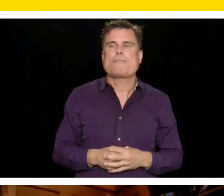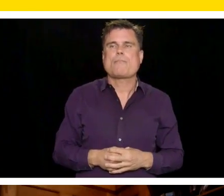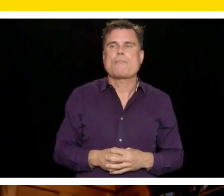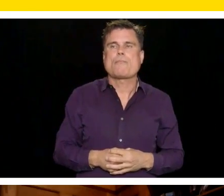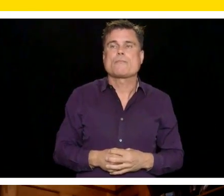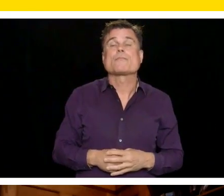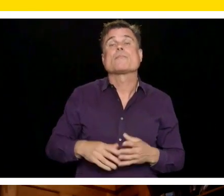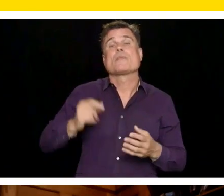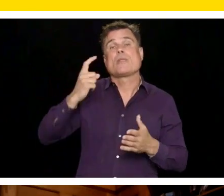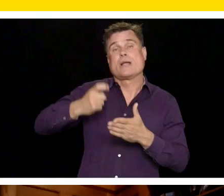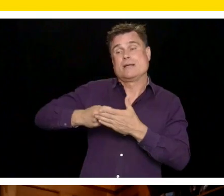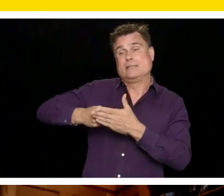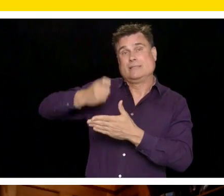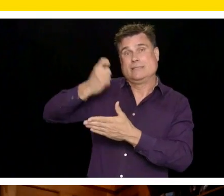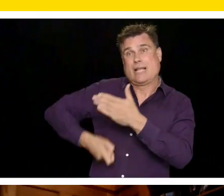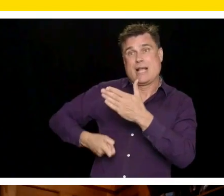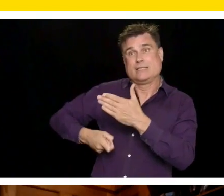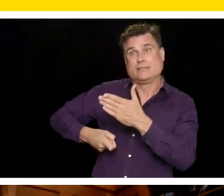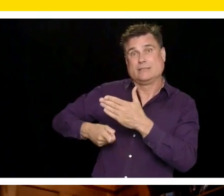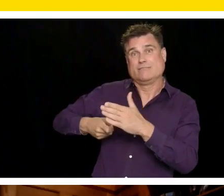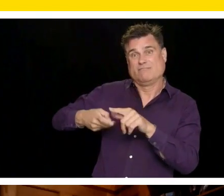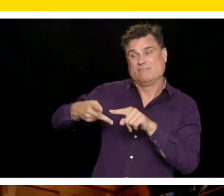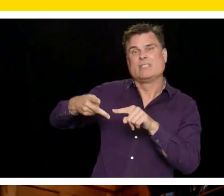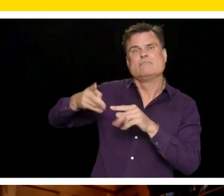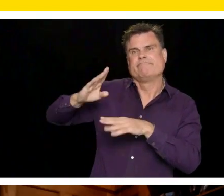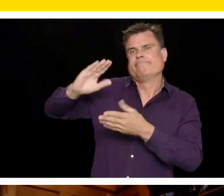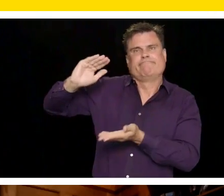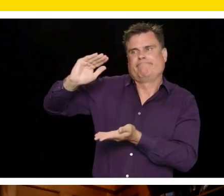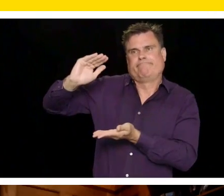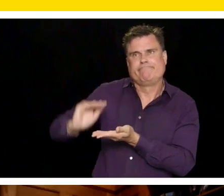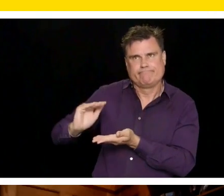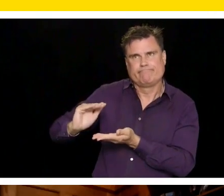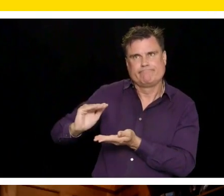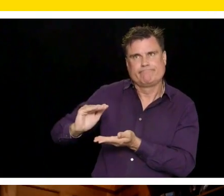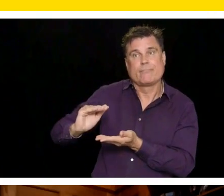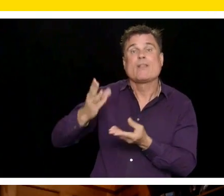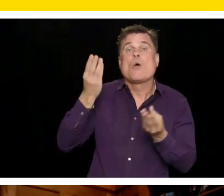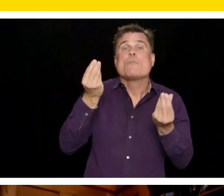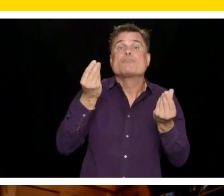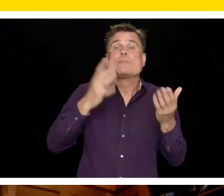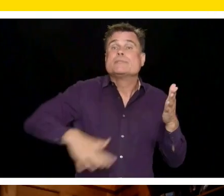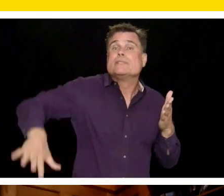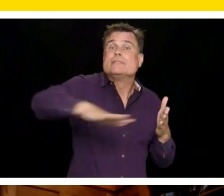cut. We've seen programs from federal government wage subsidy, for example,